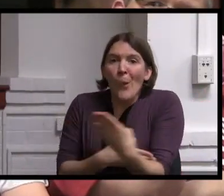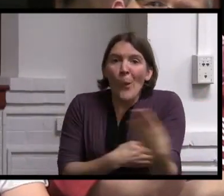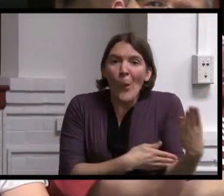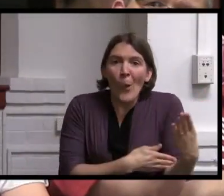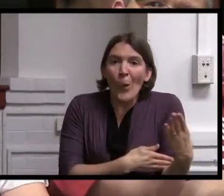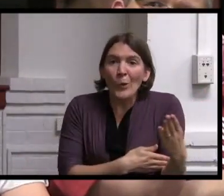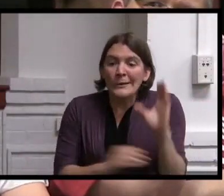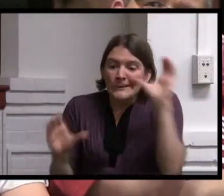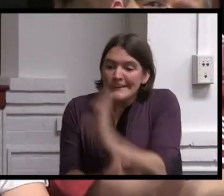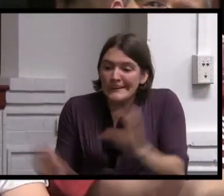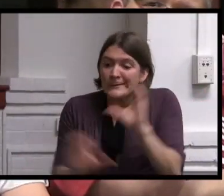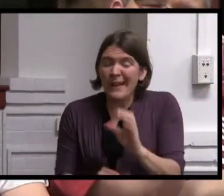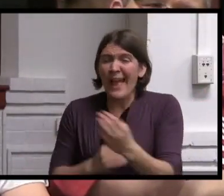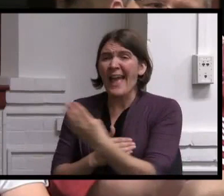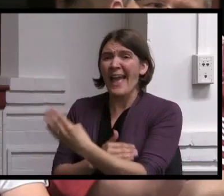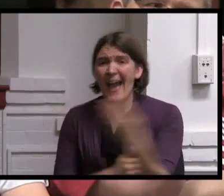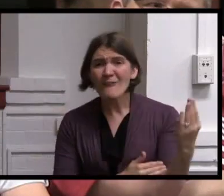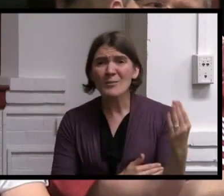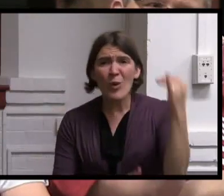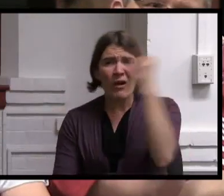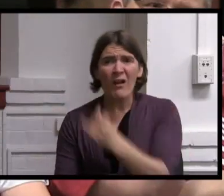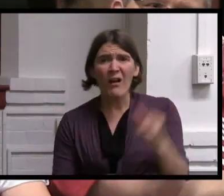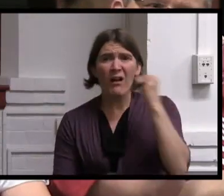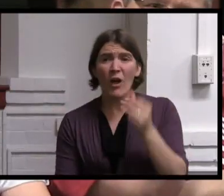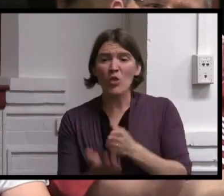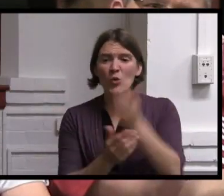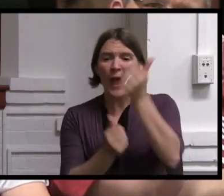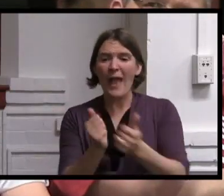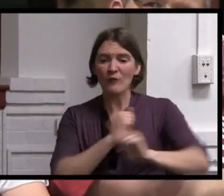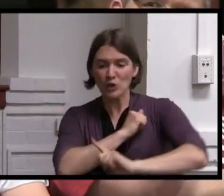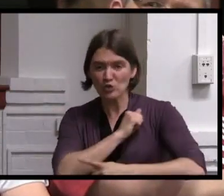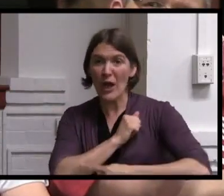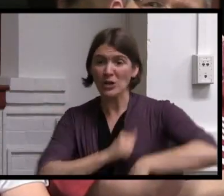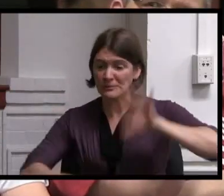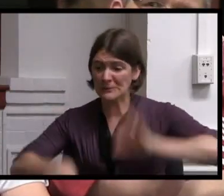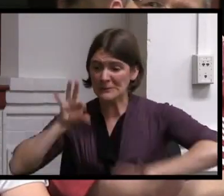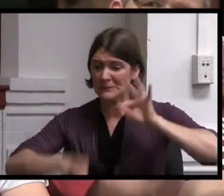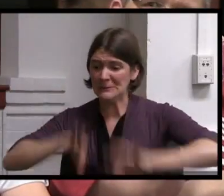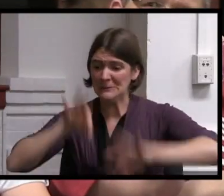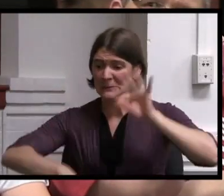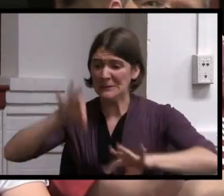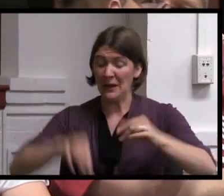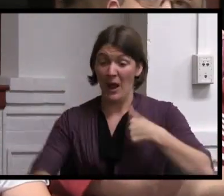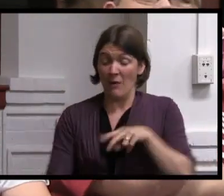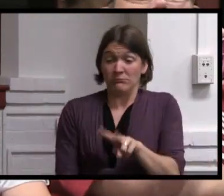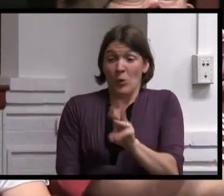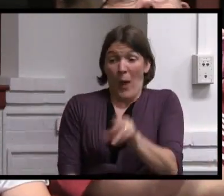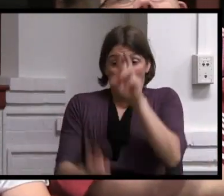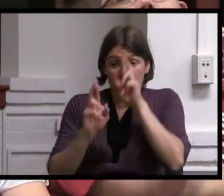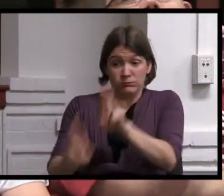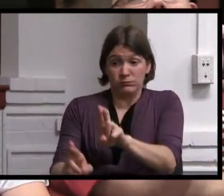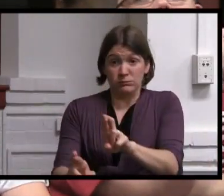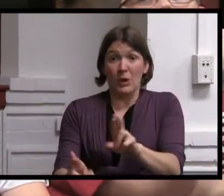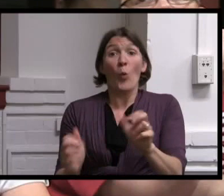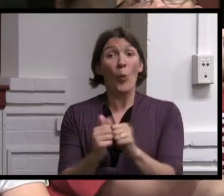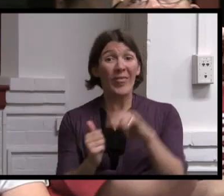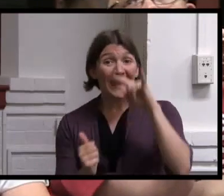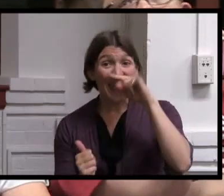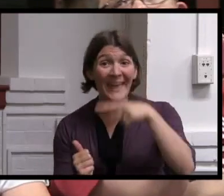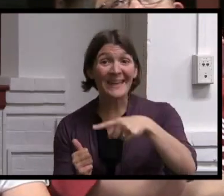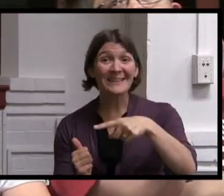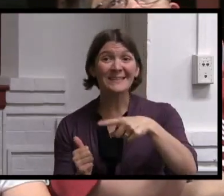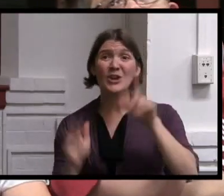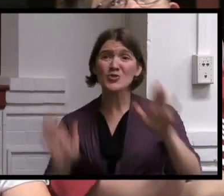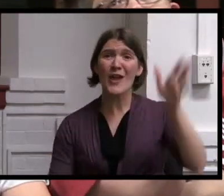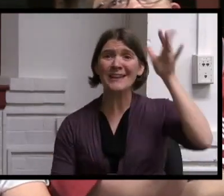every damn morning going through every trash can. And I've seen him with his kids, and